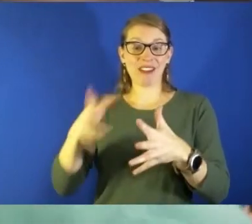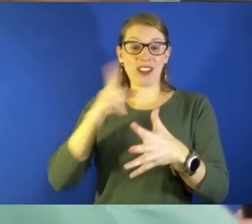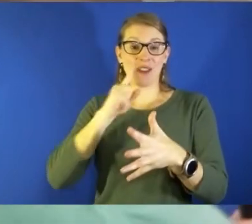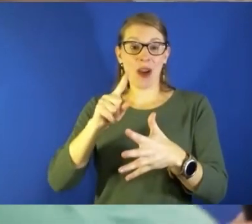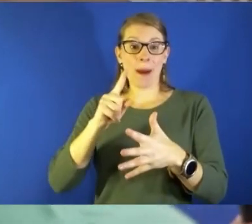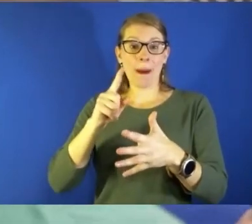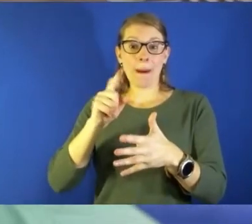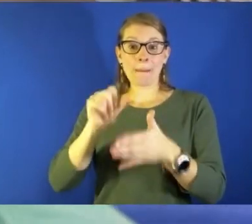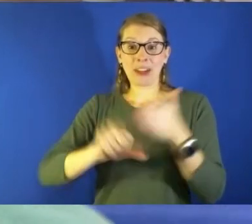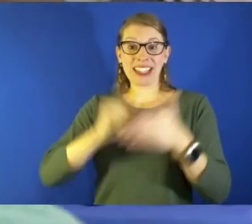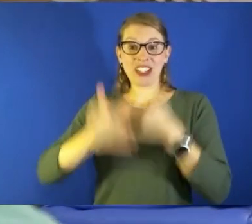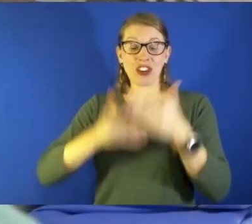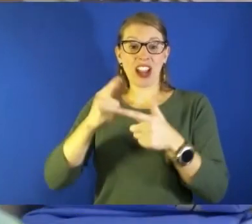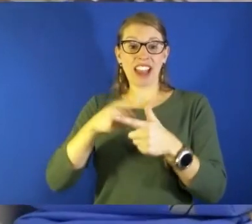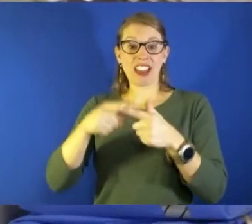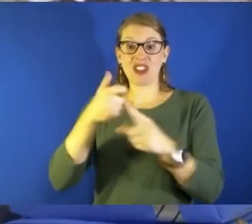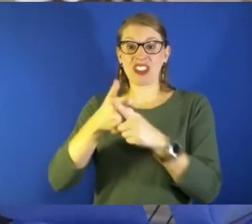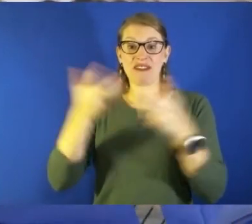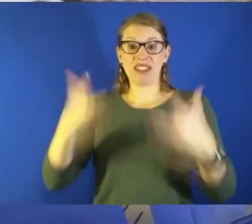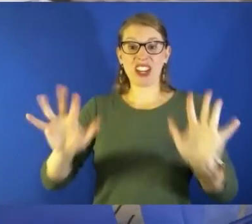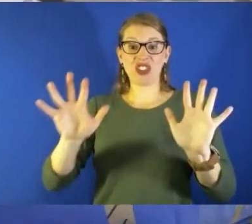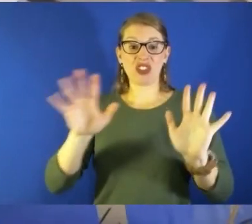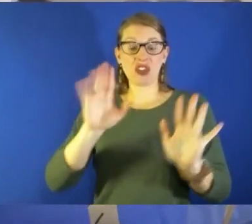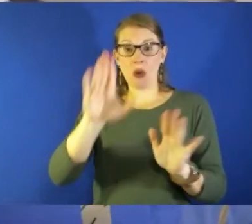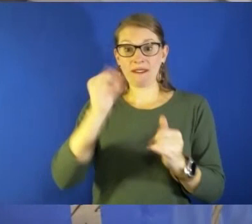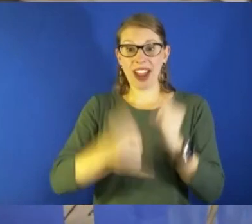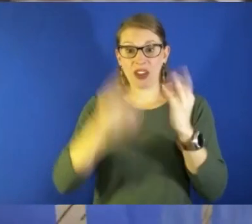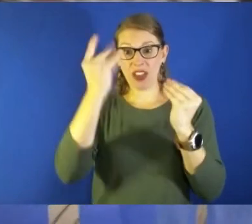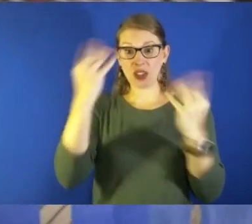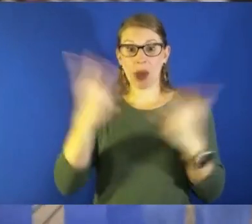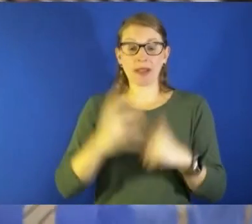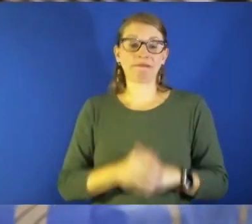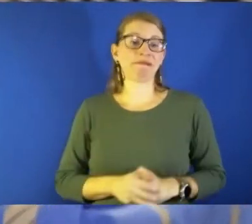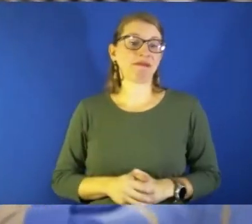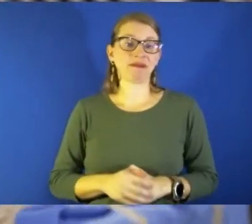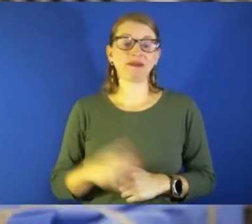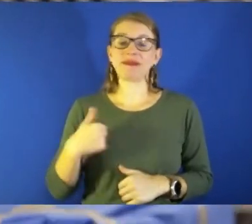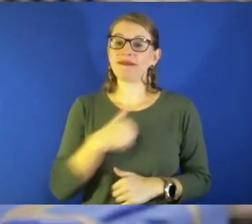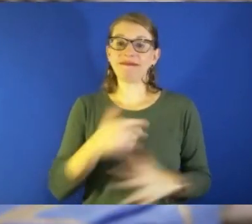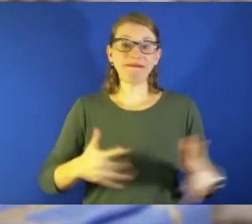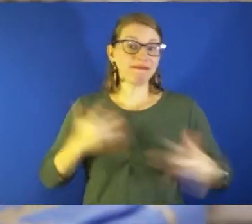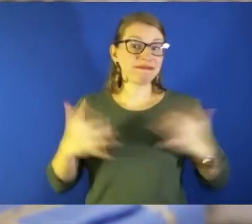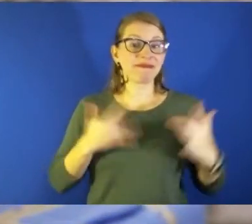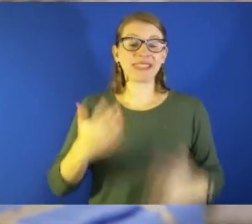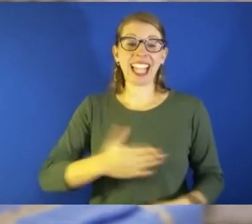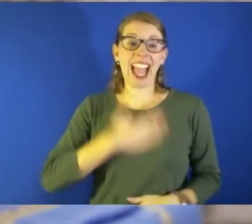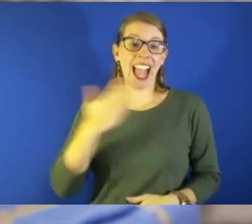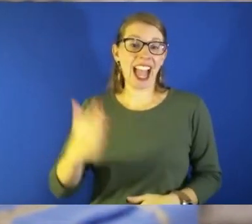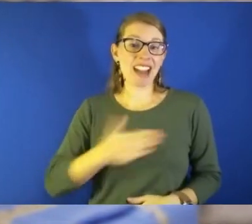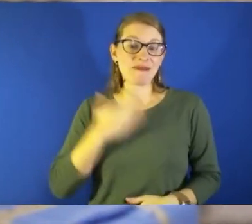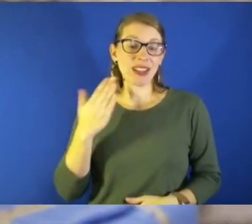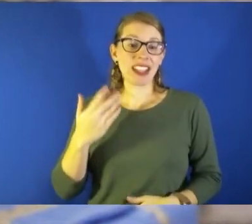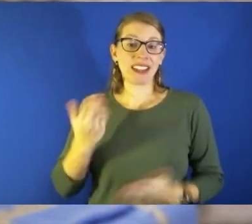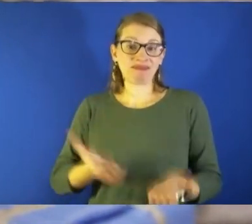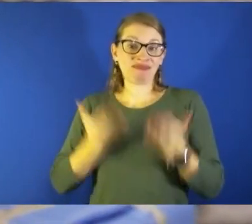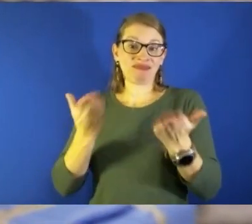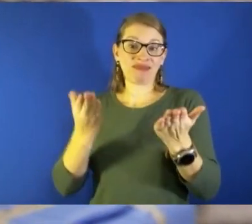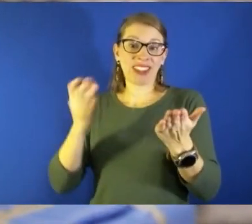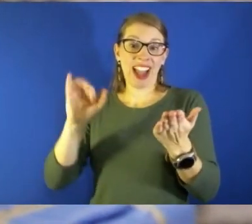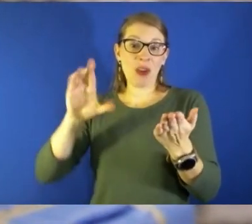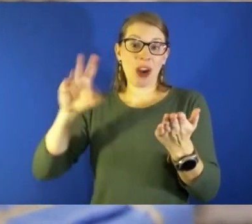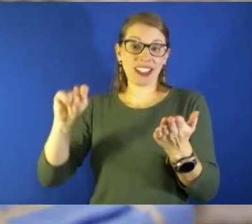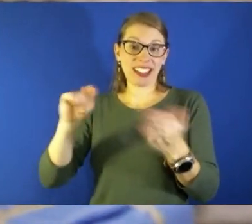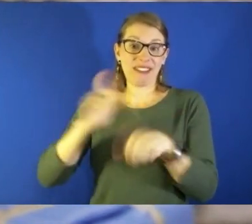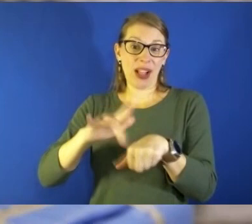What are your final thoughts on this? We are just so thrilled and so happy to be offering IORT at our center, and it is